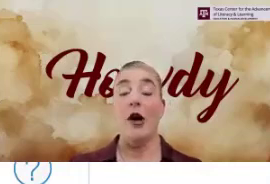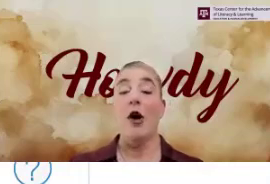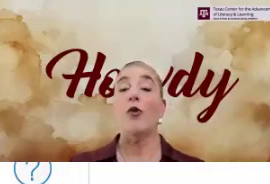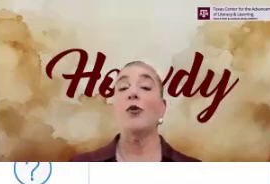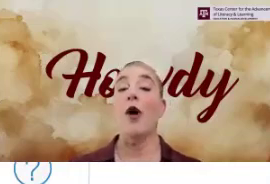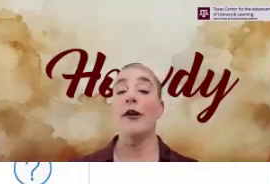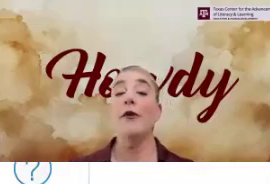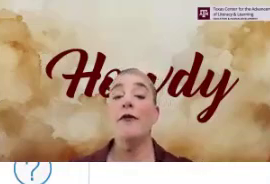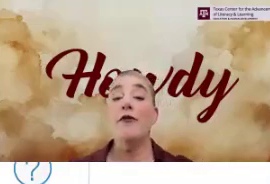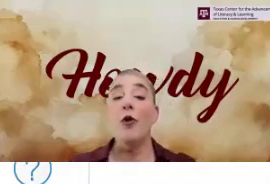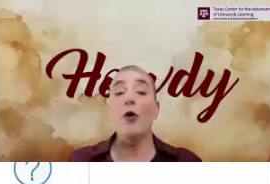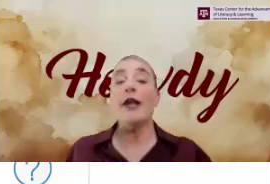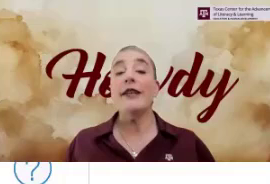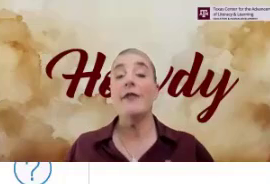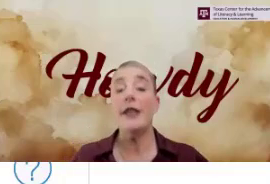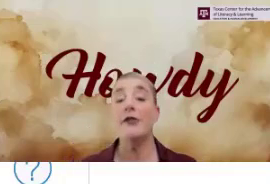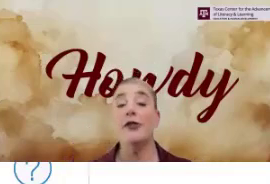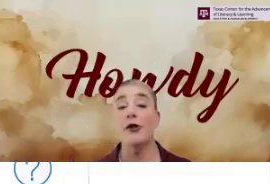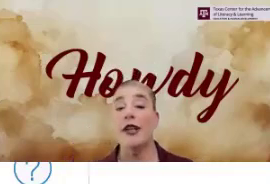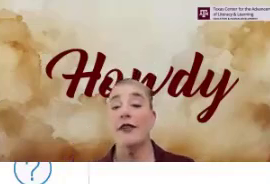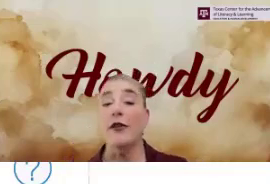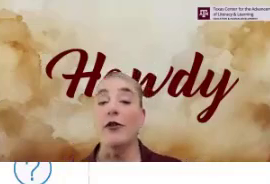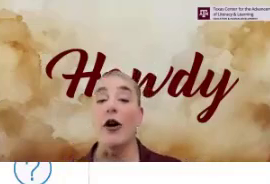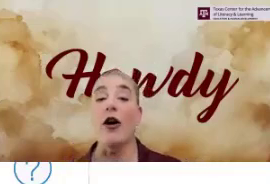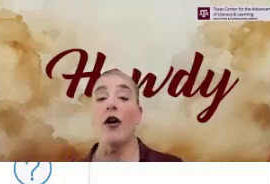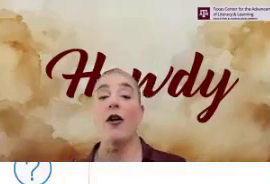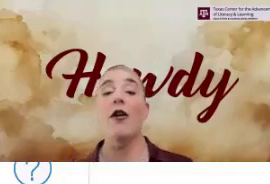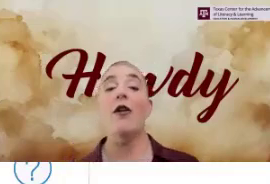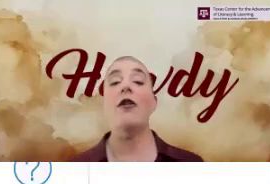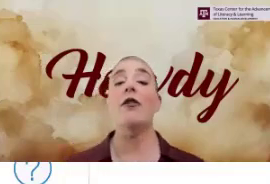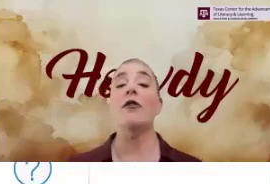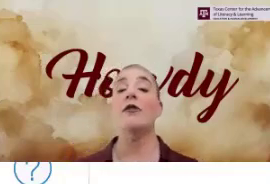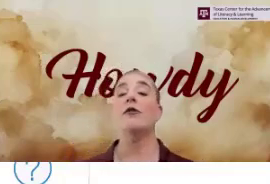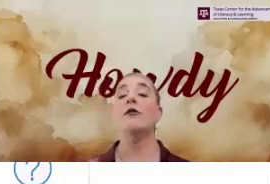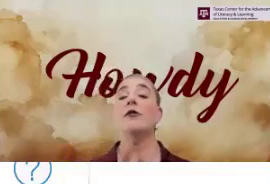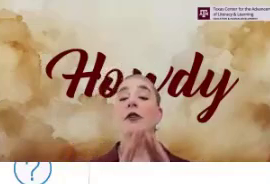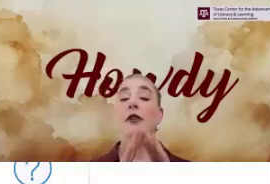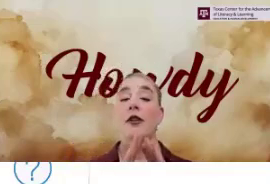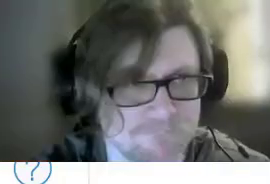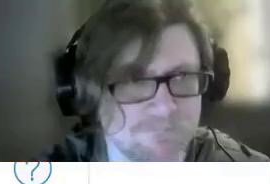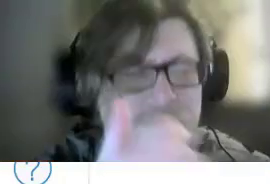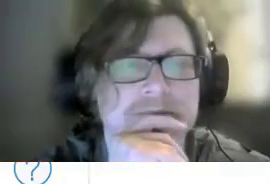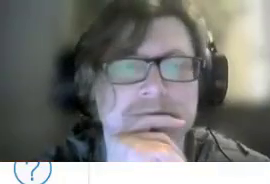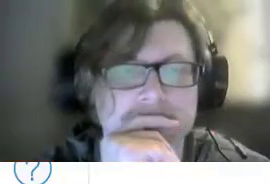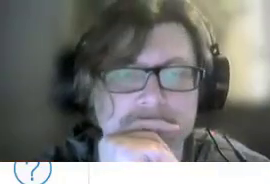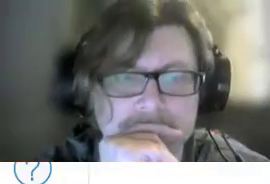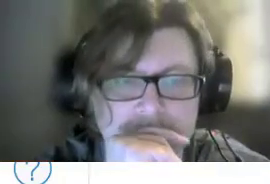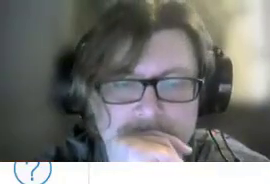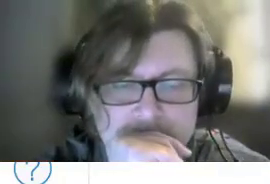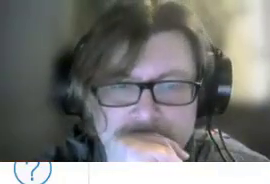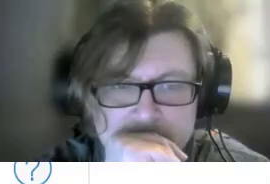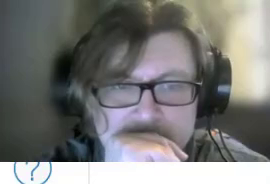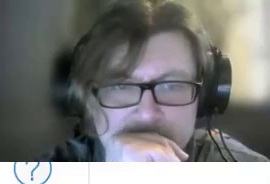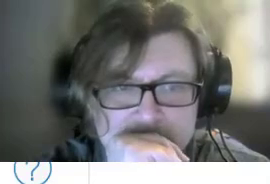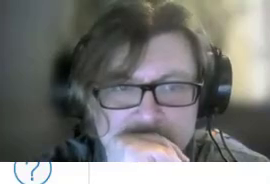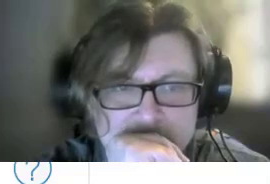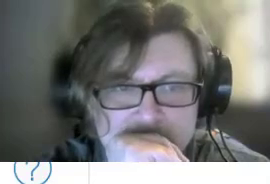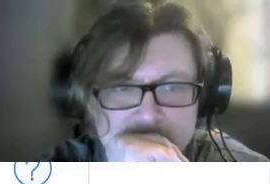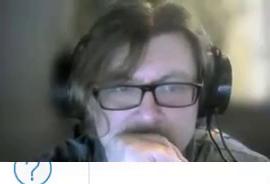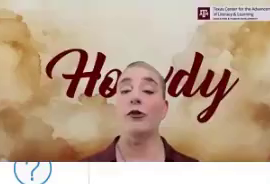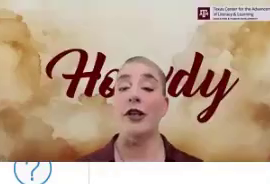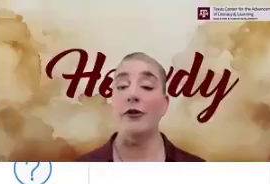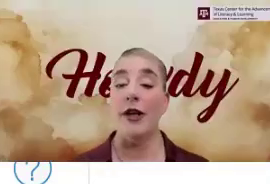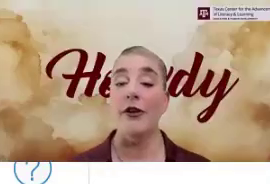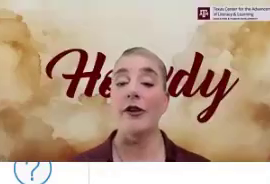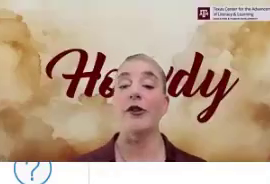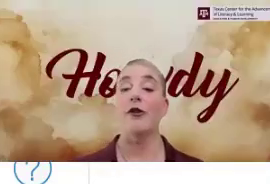hyperlinks. We want to avoid inserting the long Mm-hmm. URL